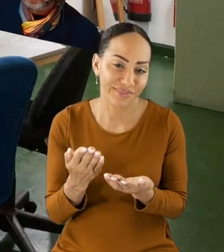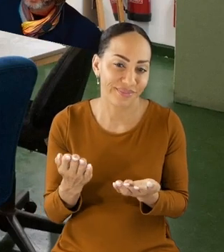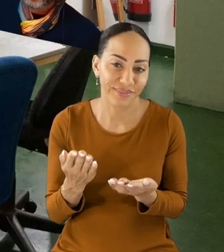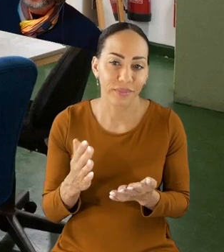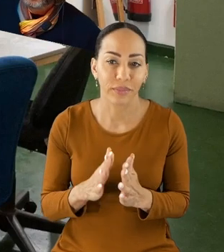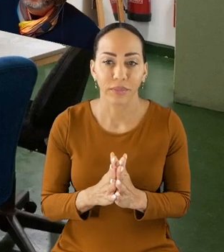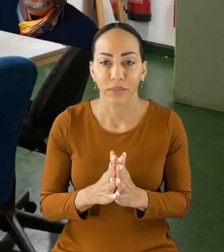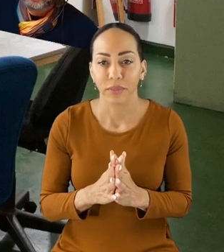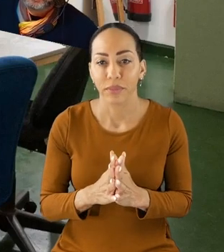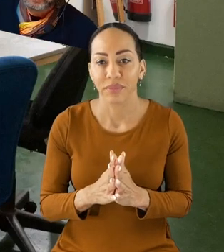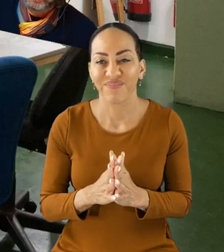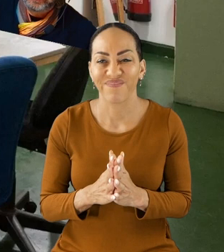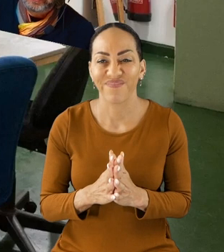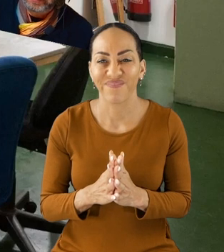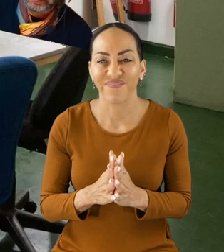into